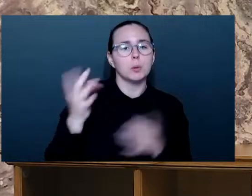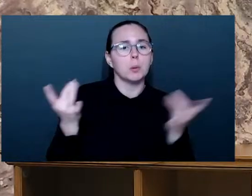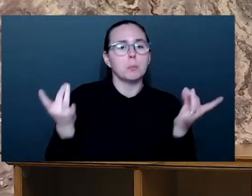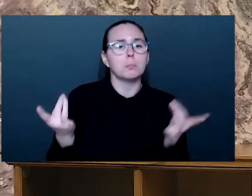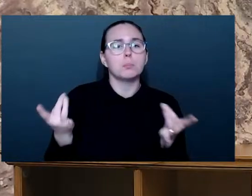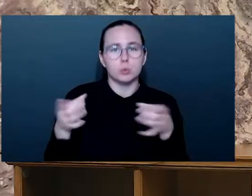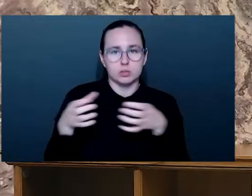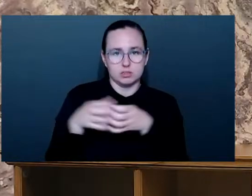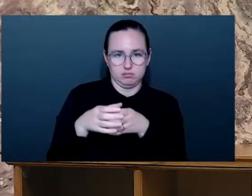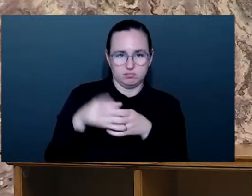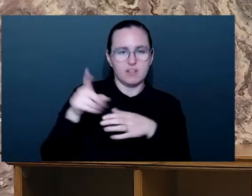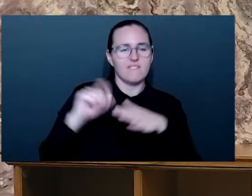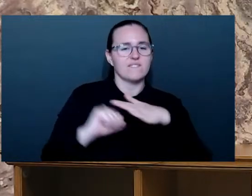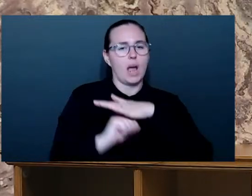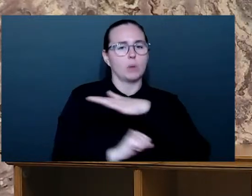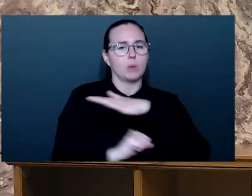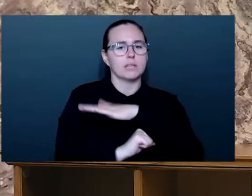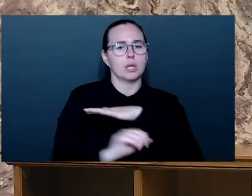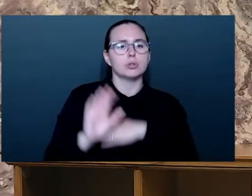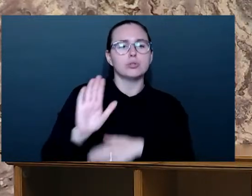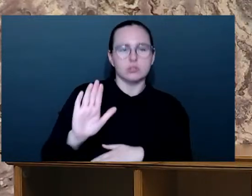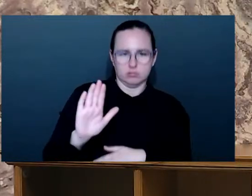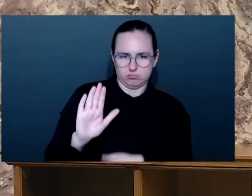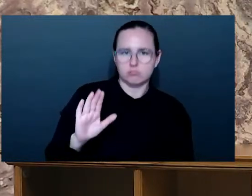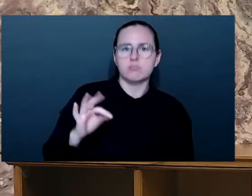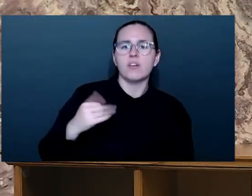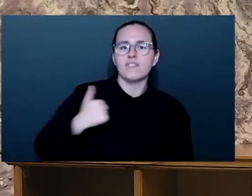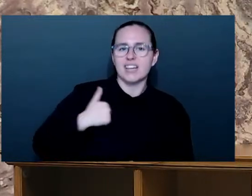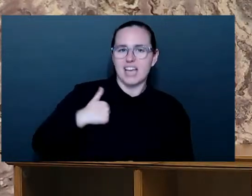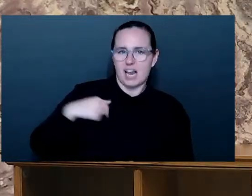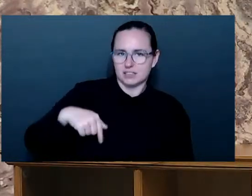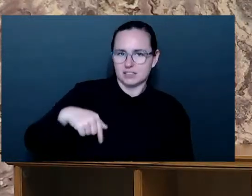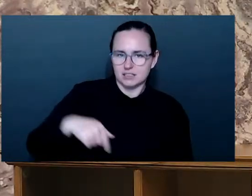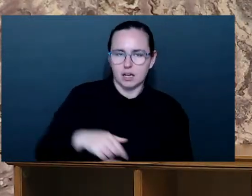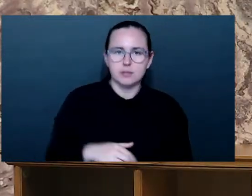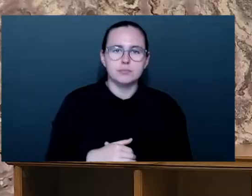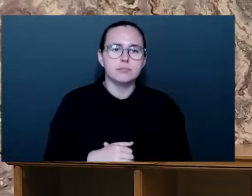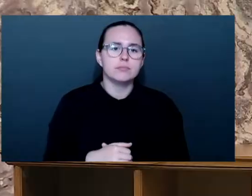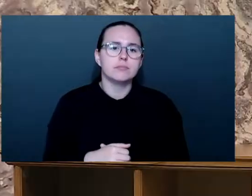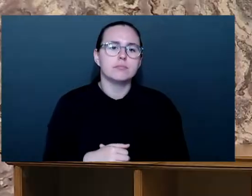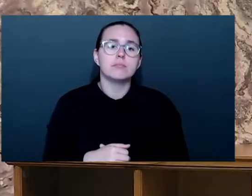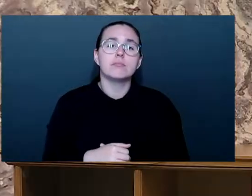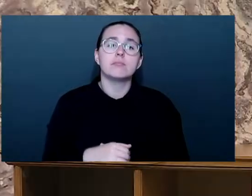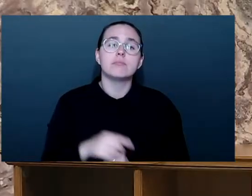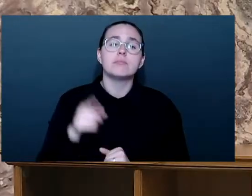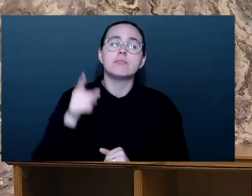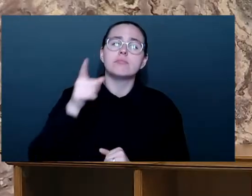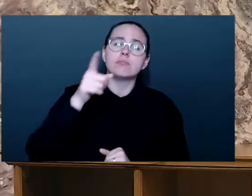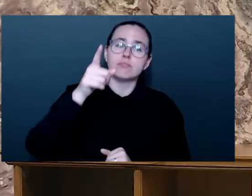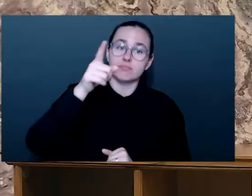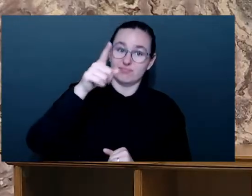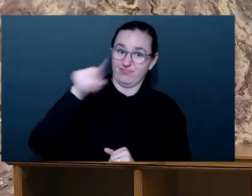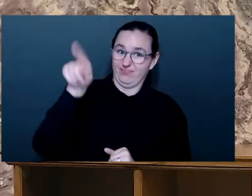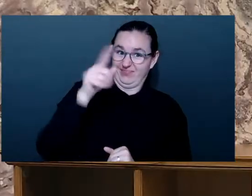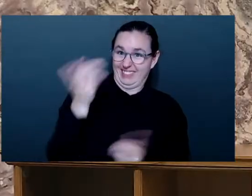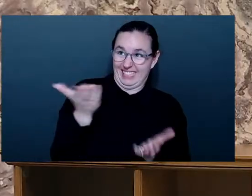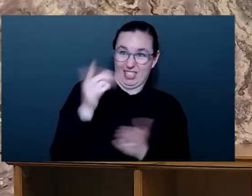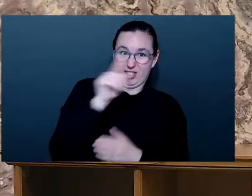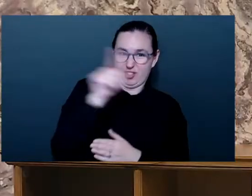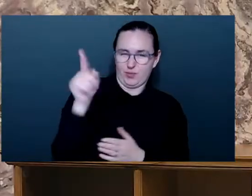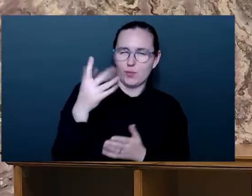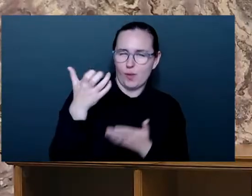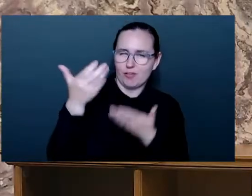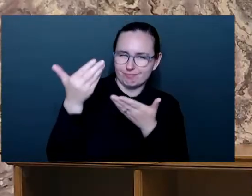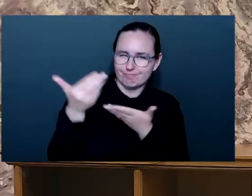Sigdale, a devoted community leader who has tirelessly served the Nepali community in British Columbia since